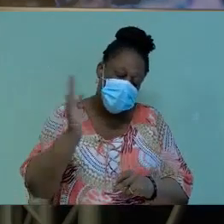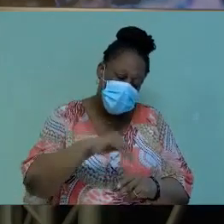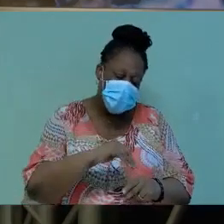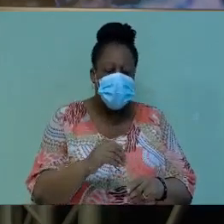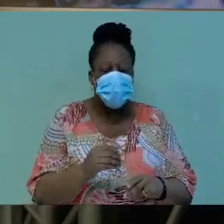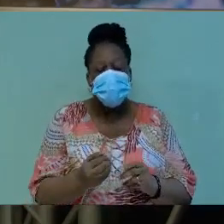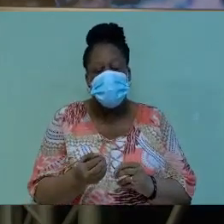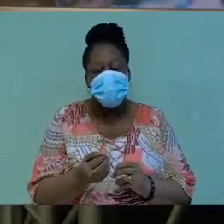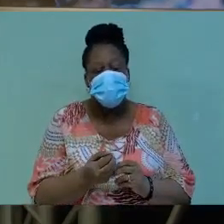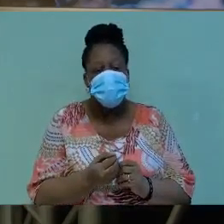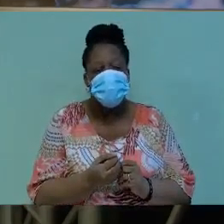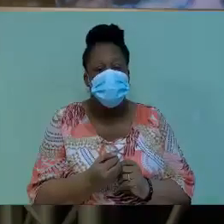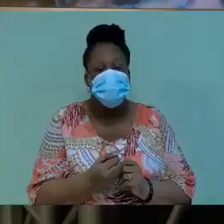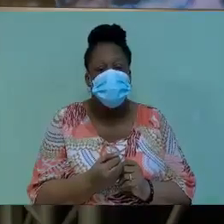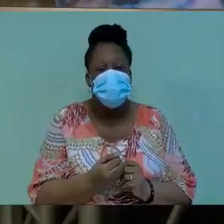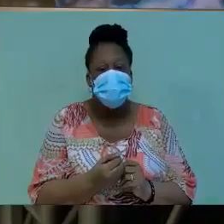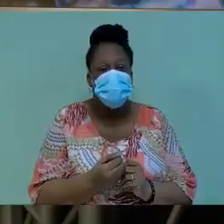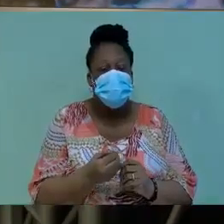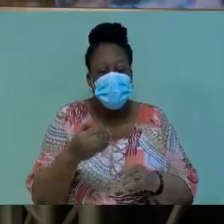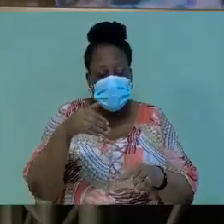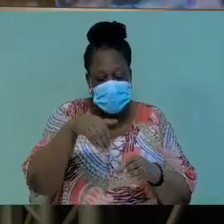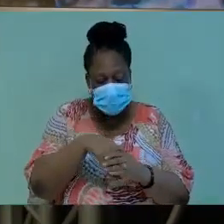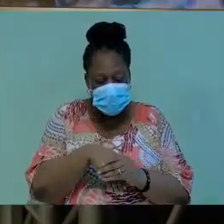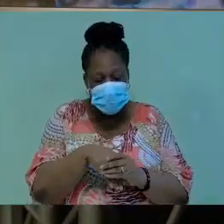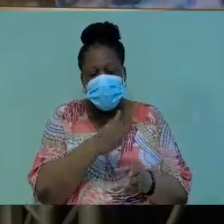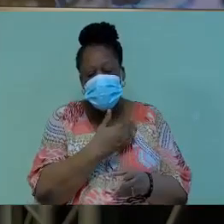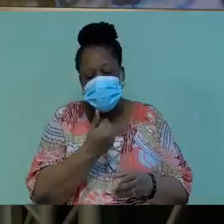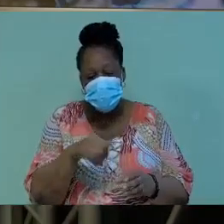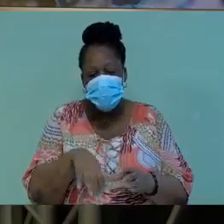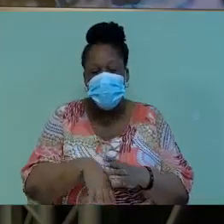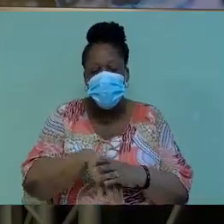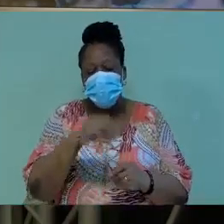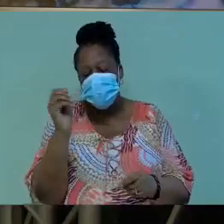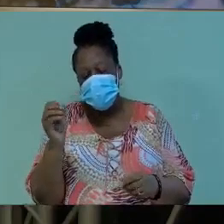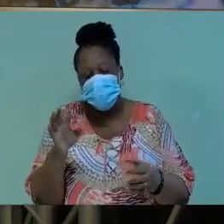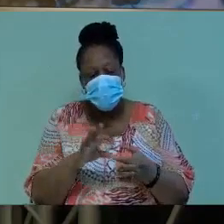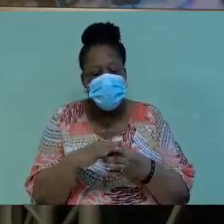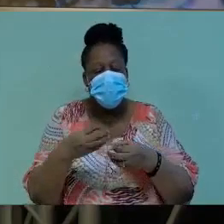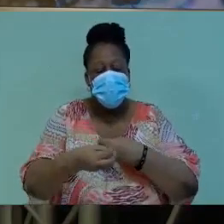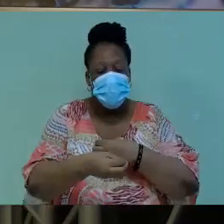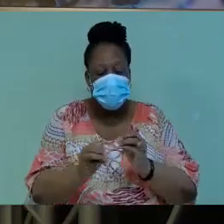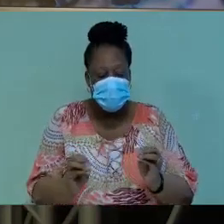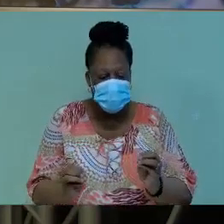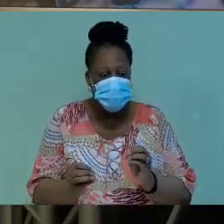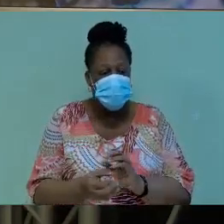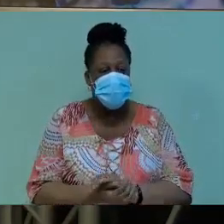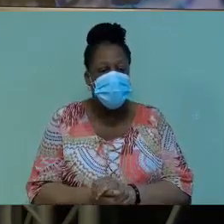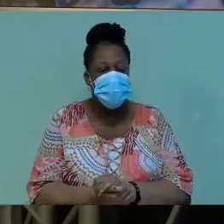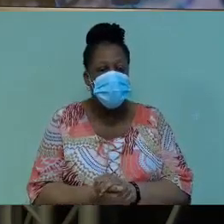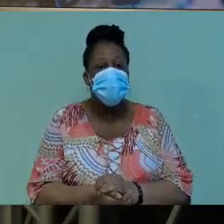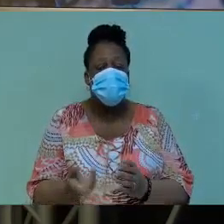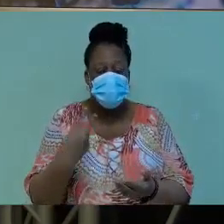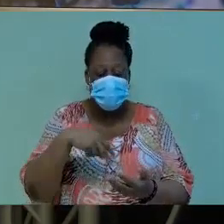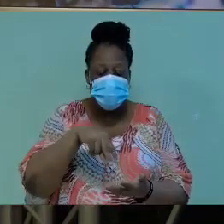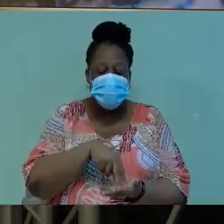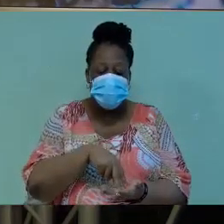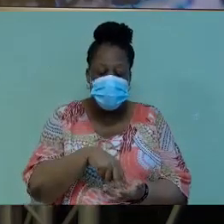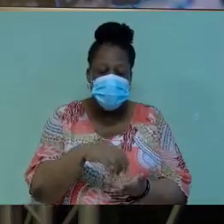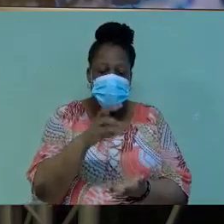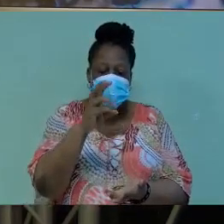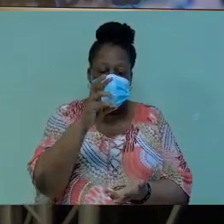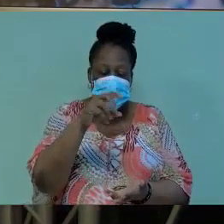customers, both within and outside the Treasury. So we would have established the 6 feet parameters, and